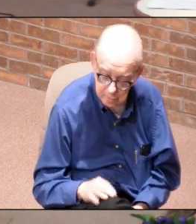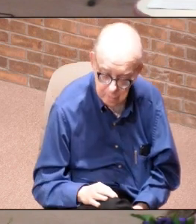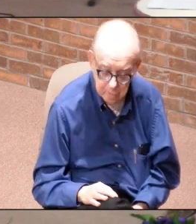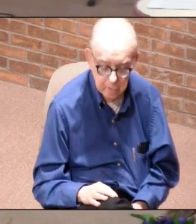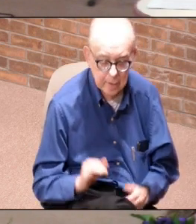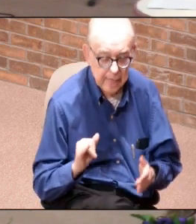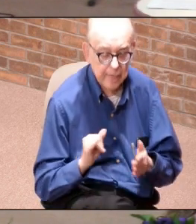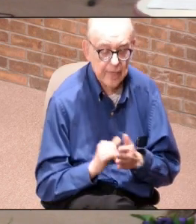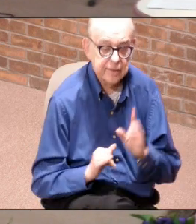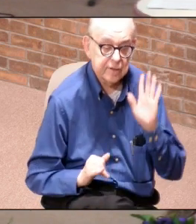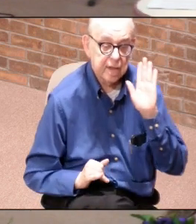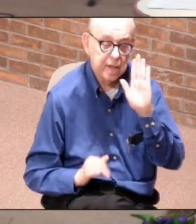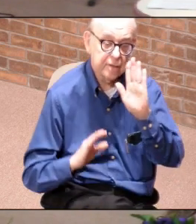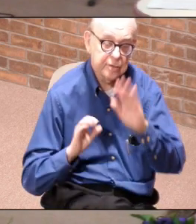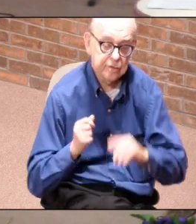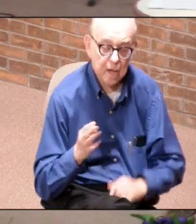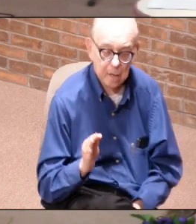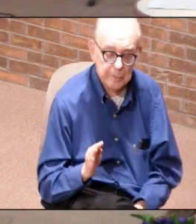That's his job.